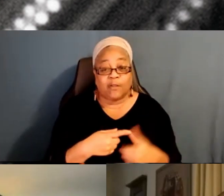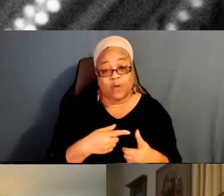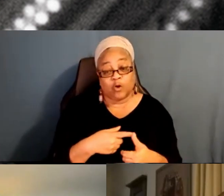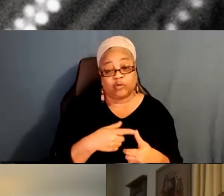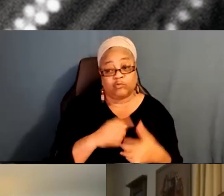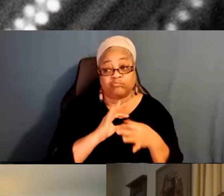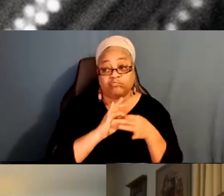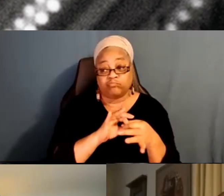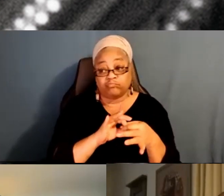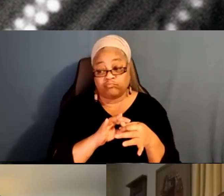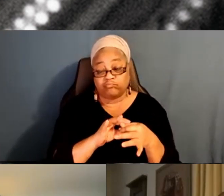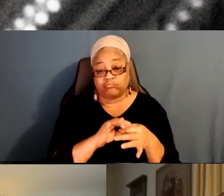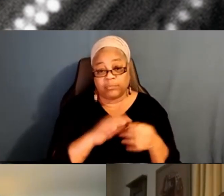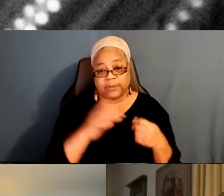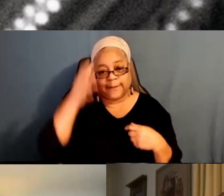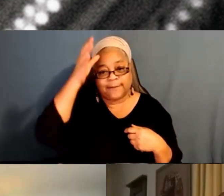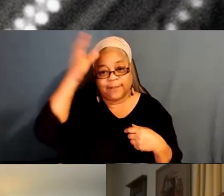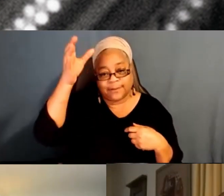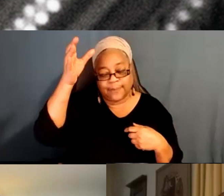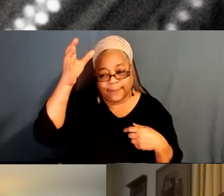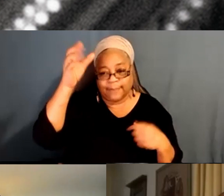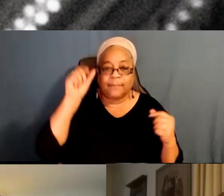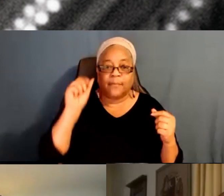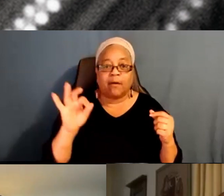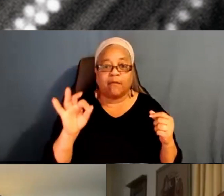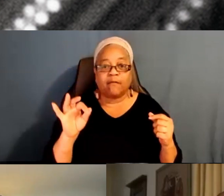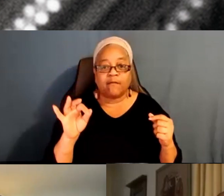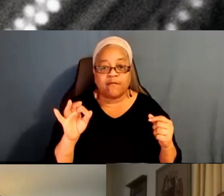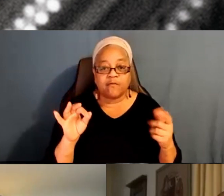do with the concept of